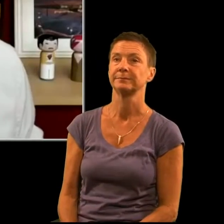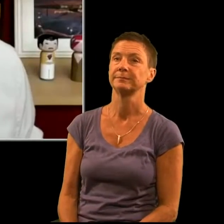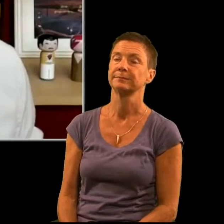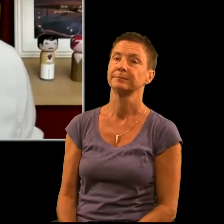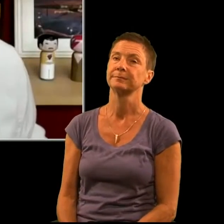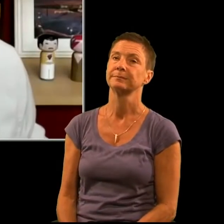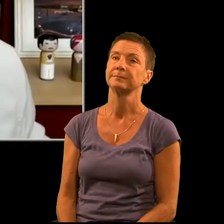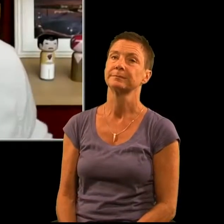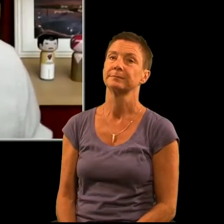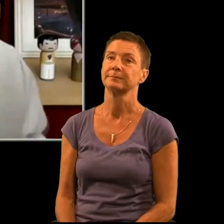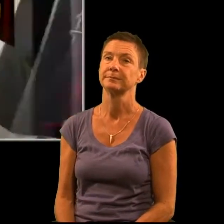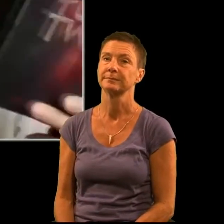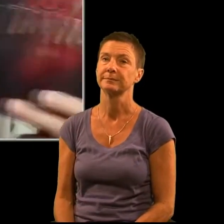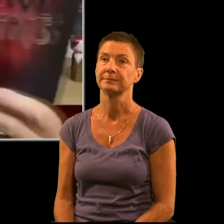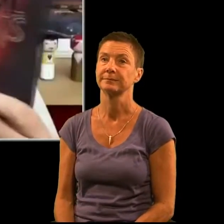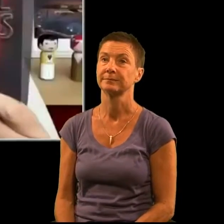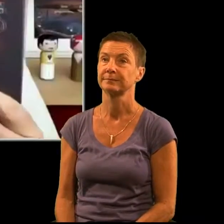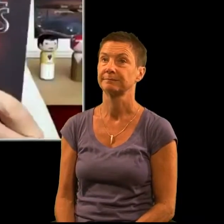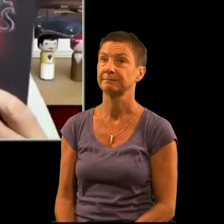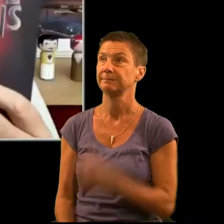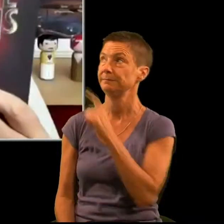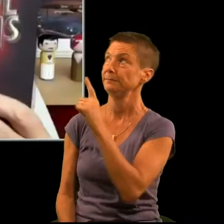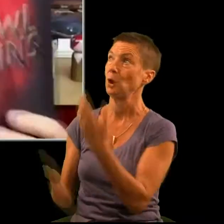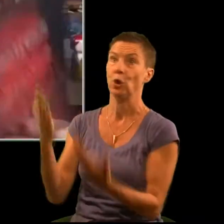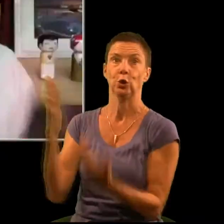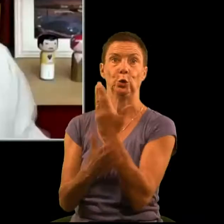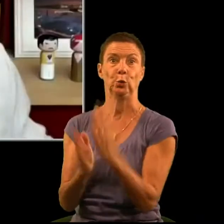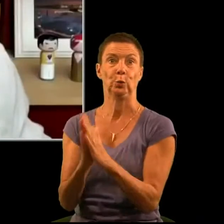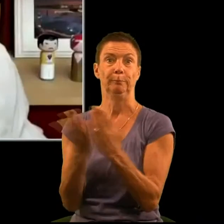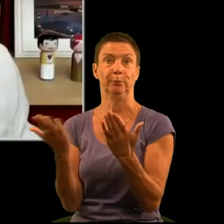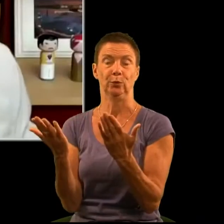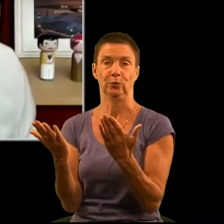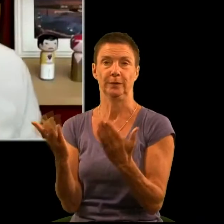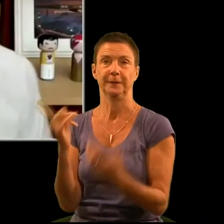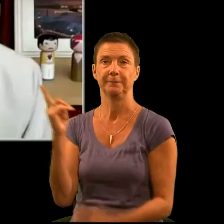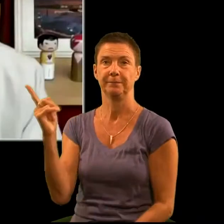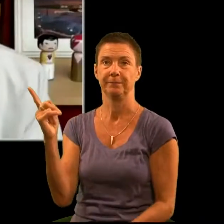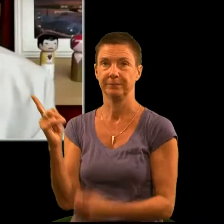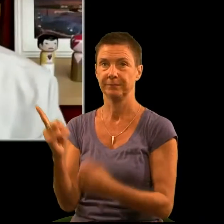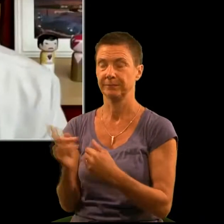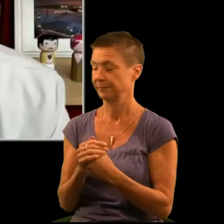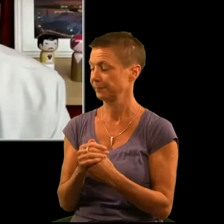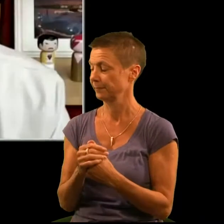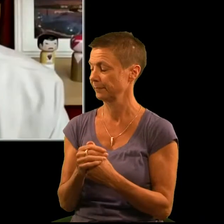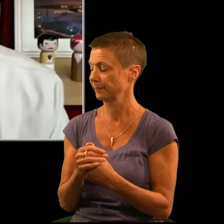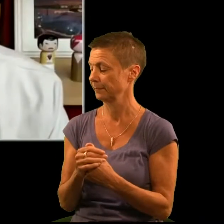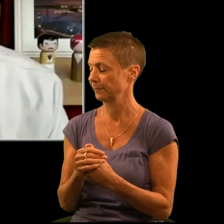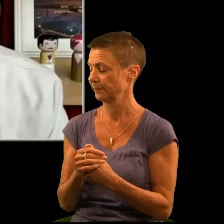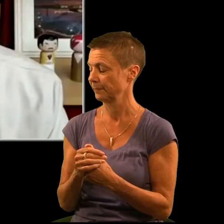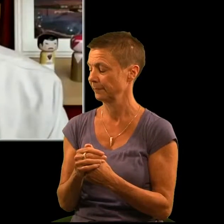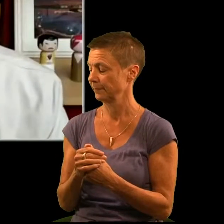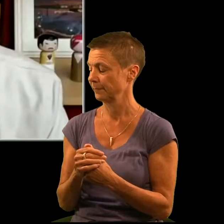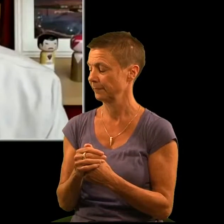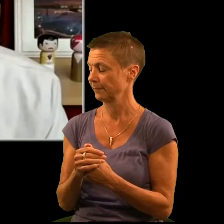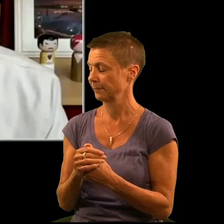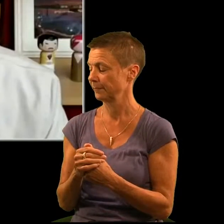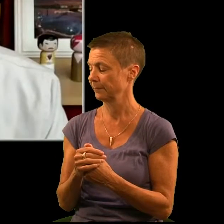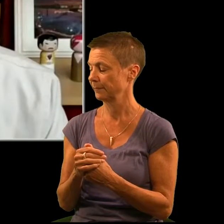second twins book, which is not out, so that's just kind of a proof. So this book is called The Foul Twins, Deny All